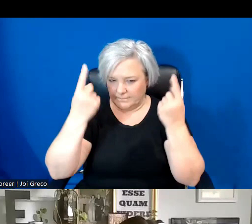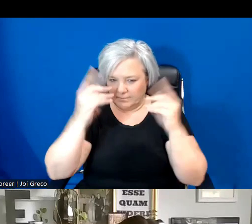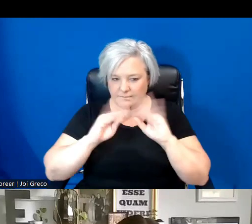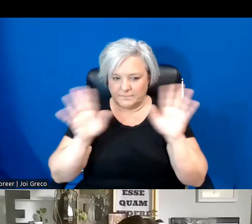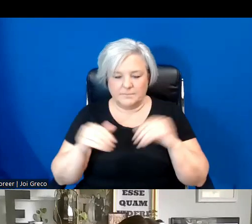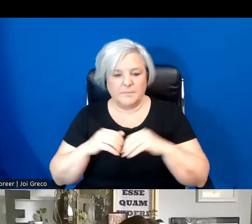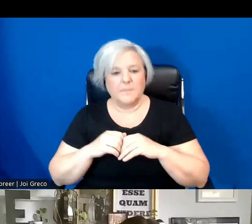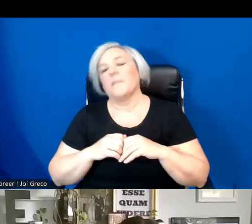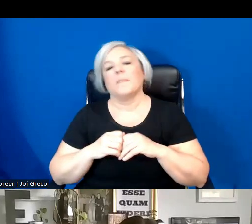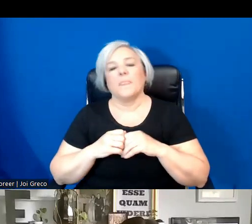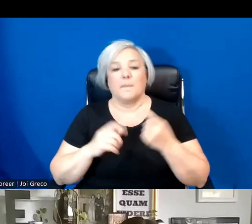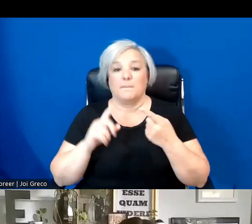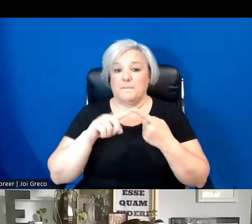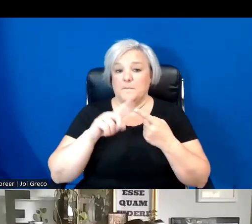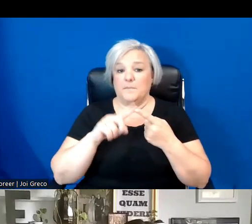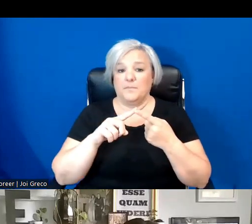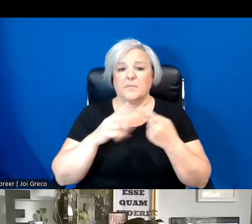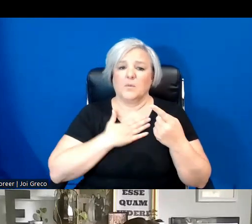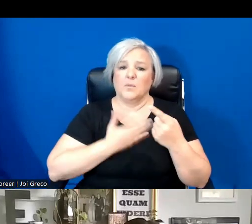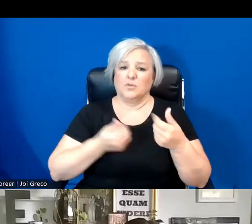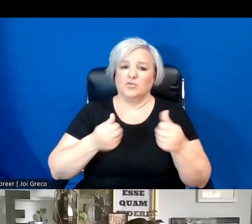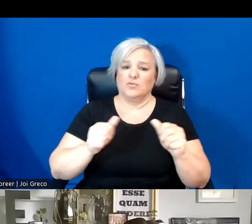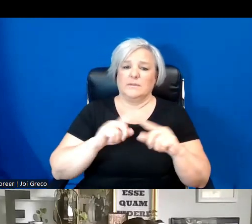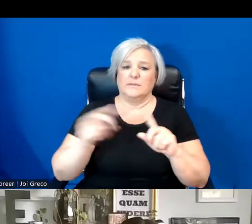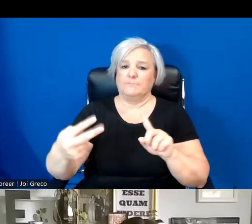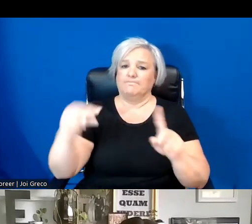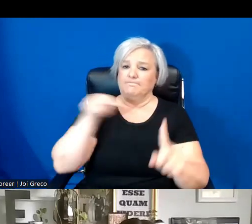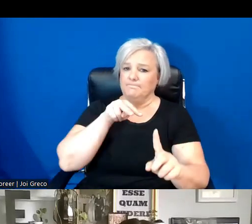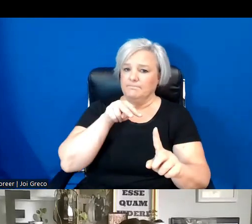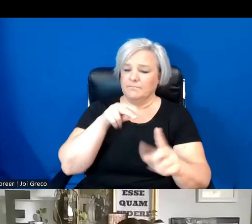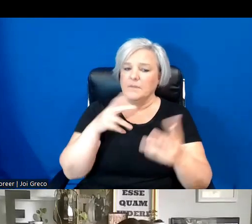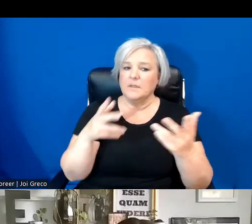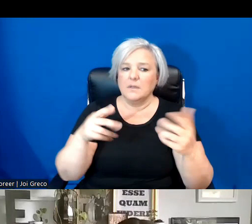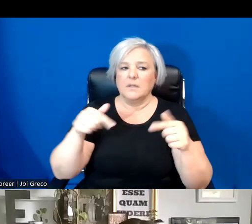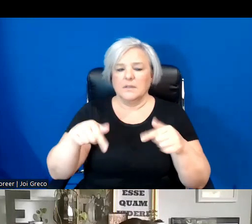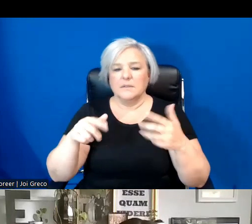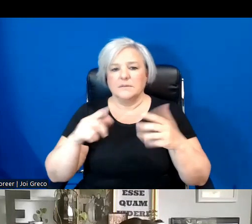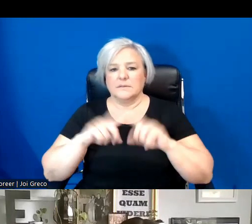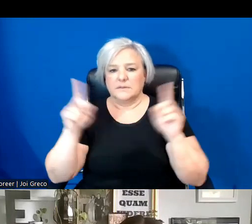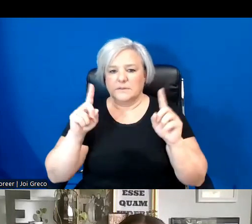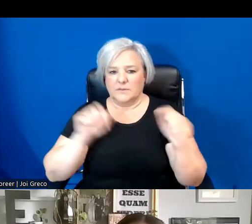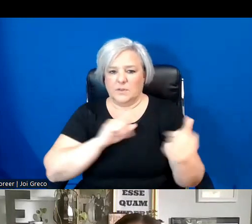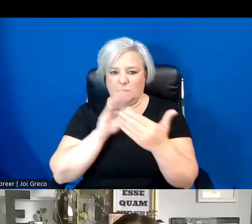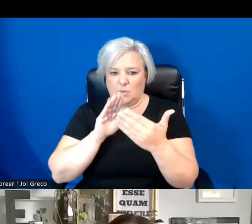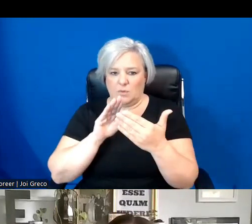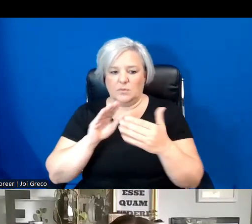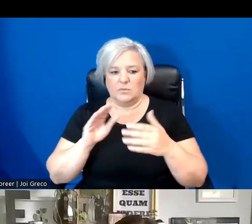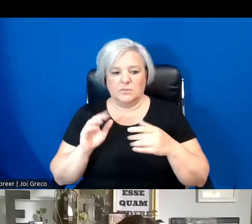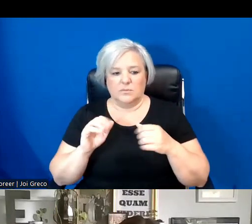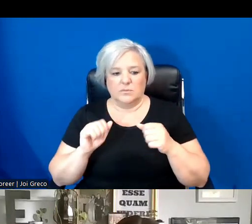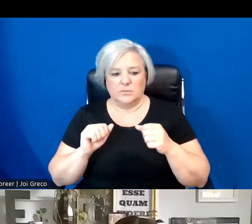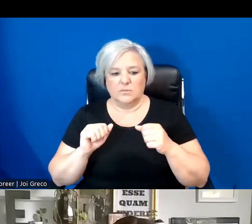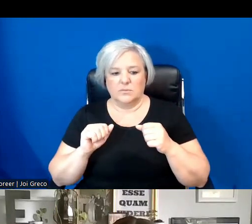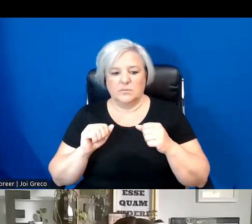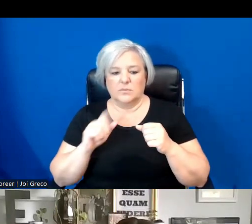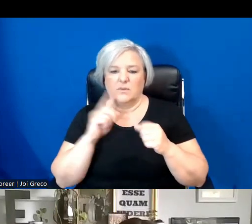understanding. One, just being willing to try on a different point of view. This takes a different approach to thinking perhaps